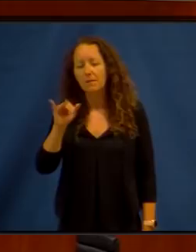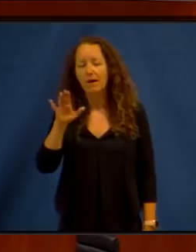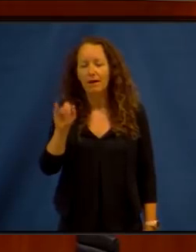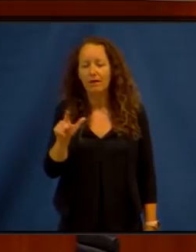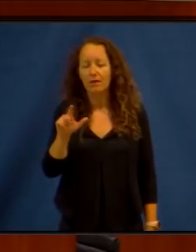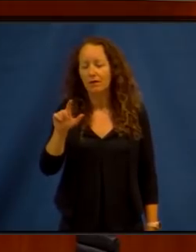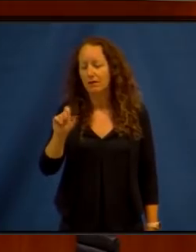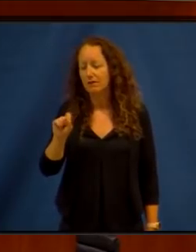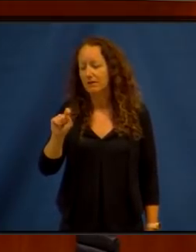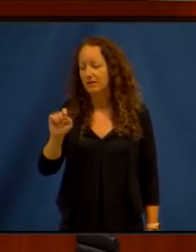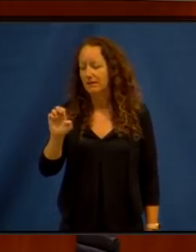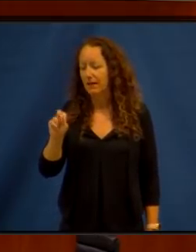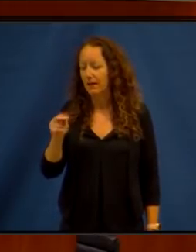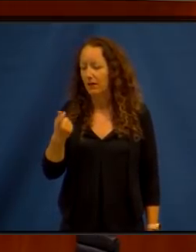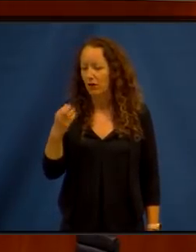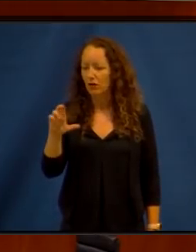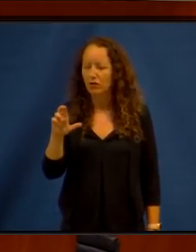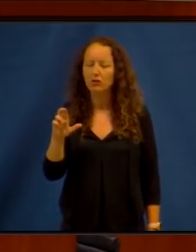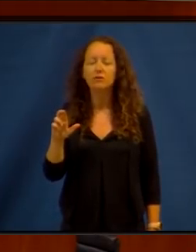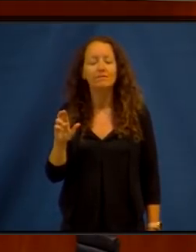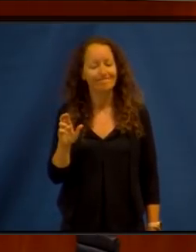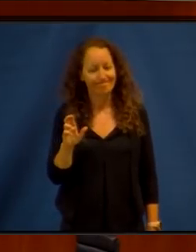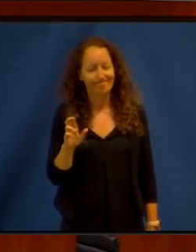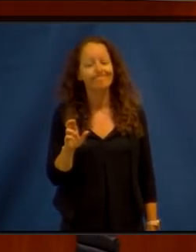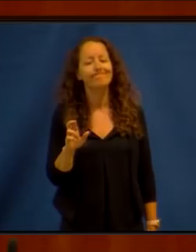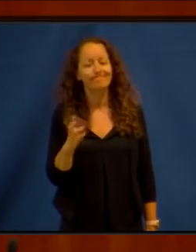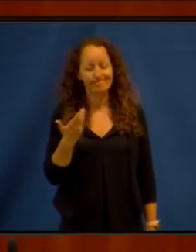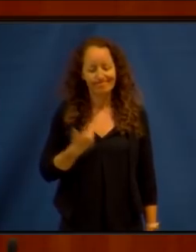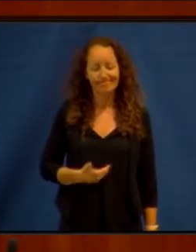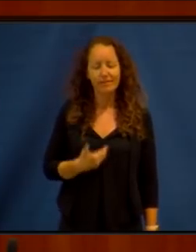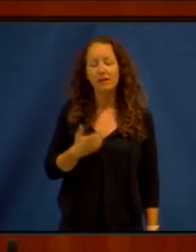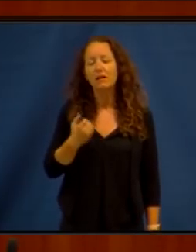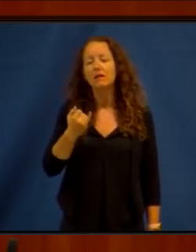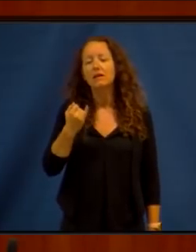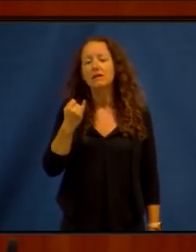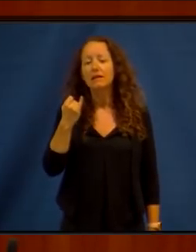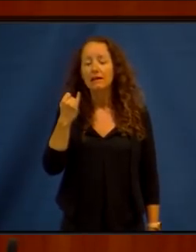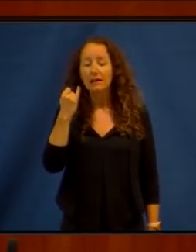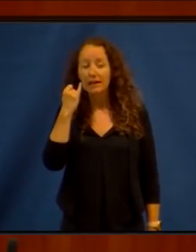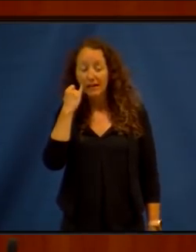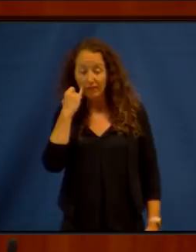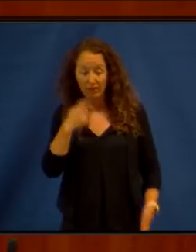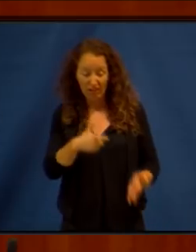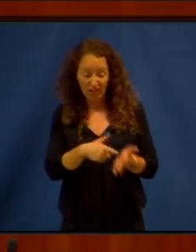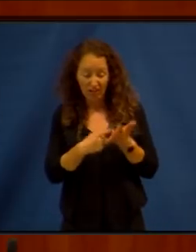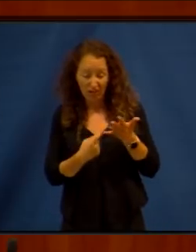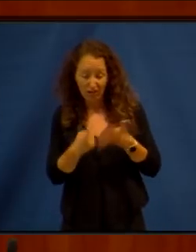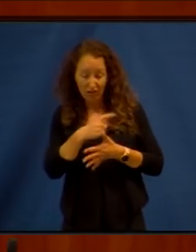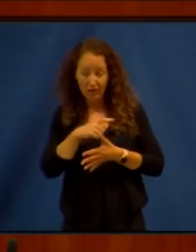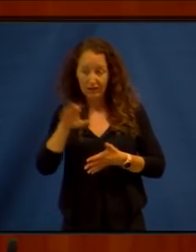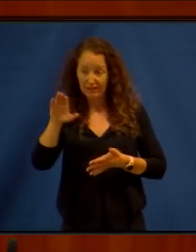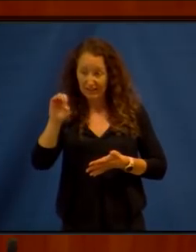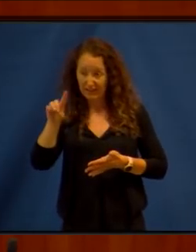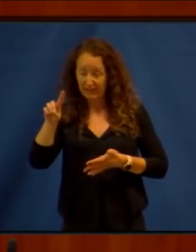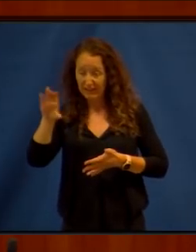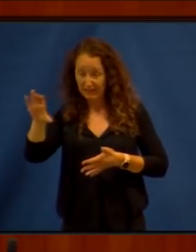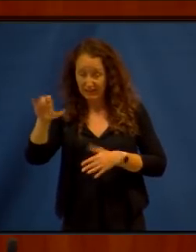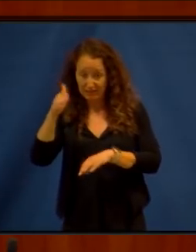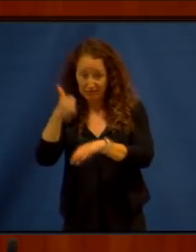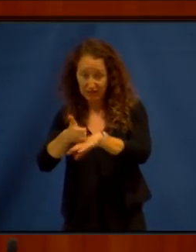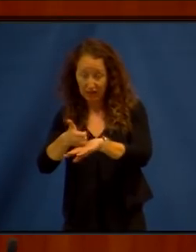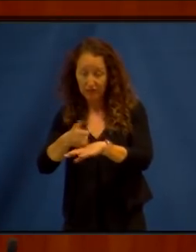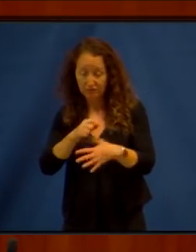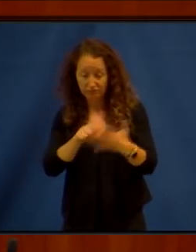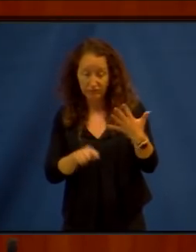Michael Singer. There's no question that if somebody meets the screening guidelines that the CDC has put